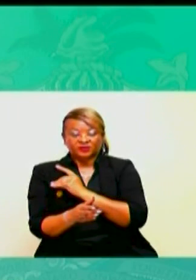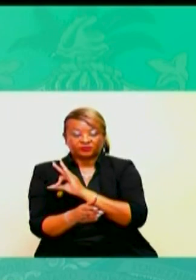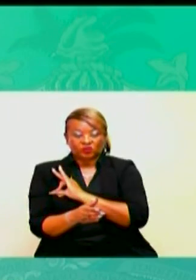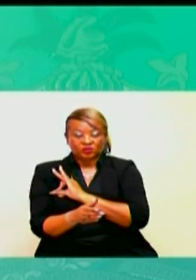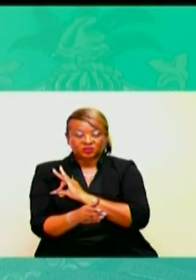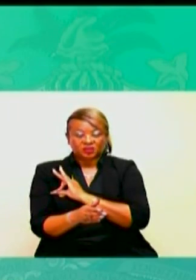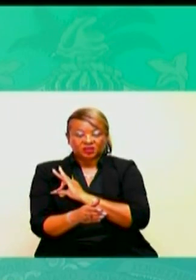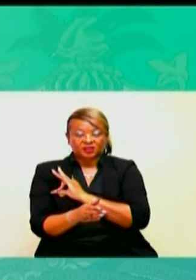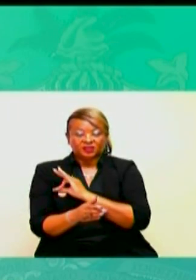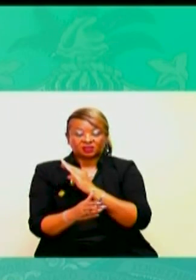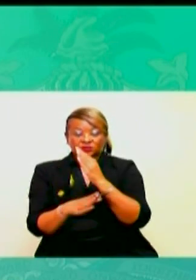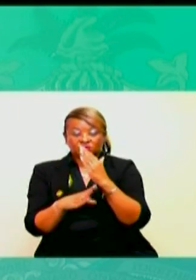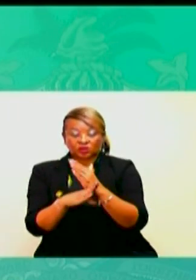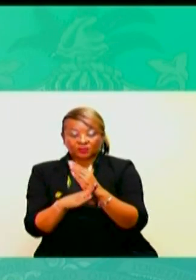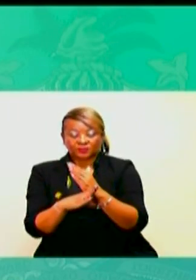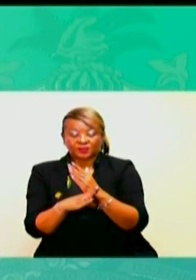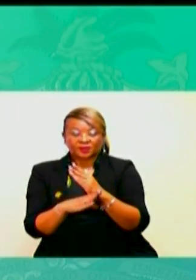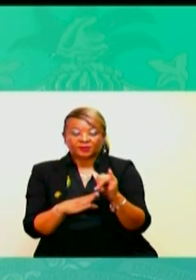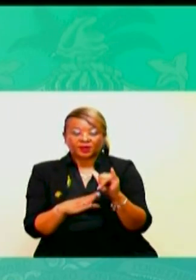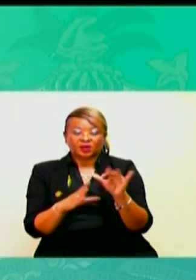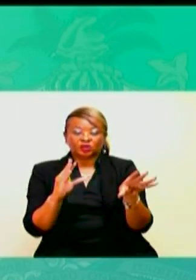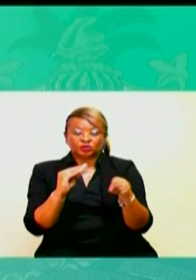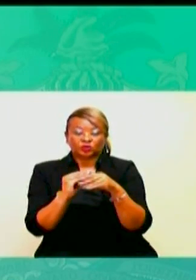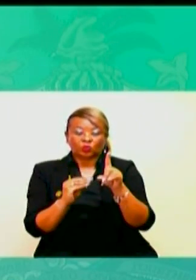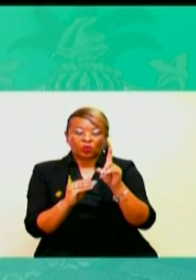These interceptions netted a total of